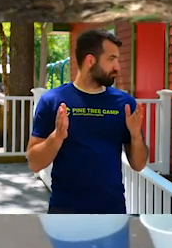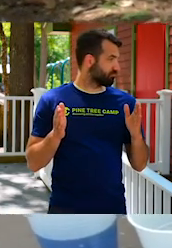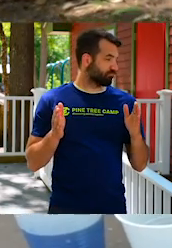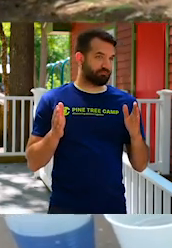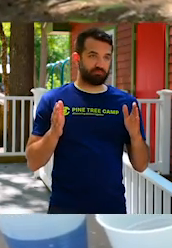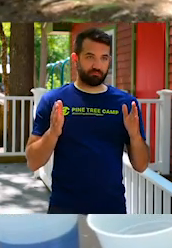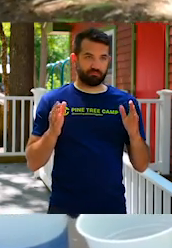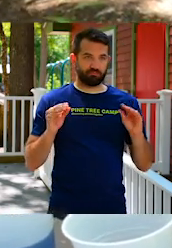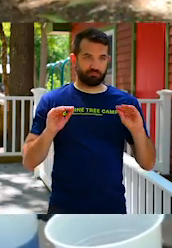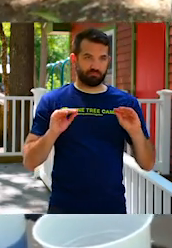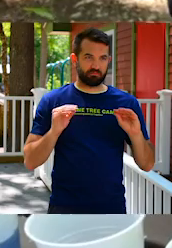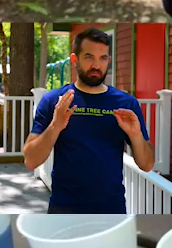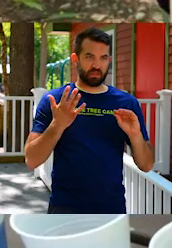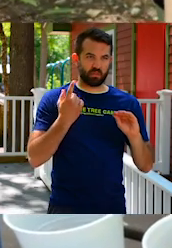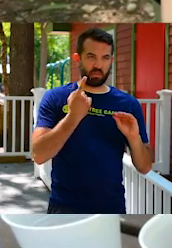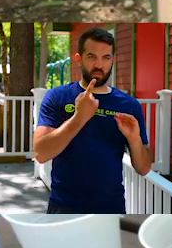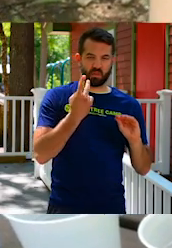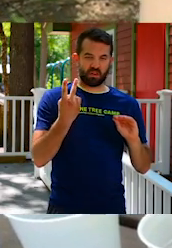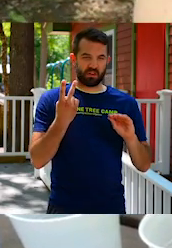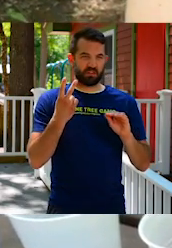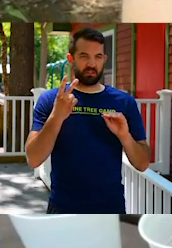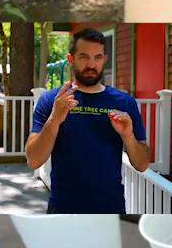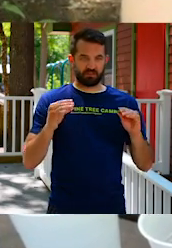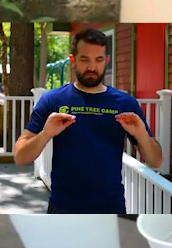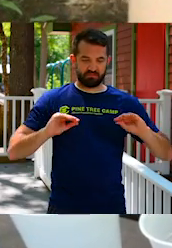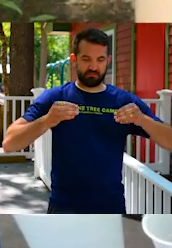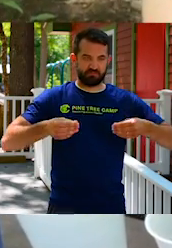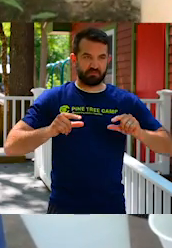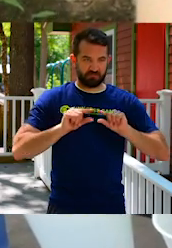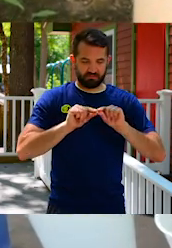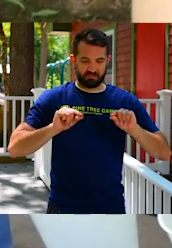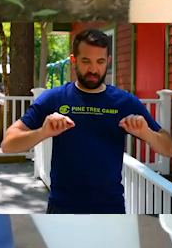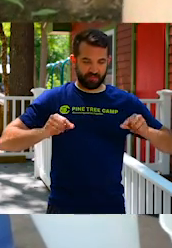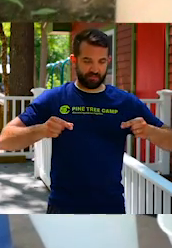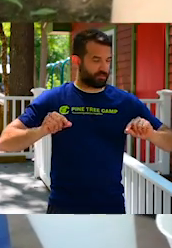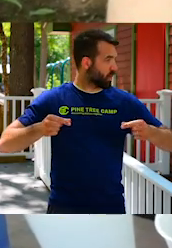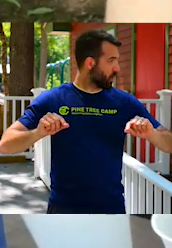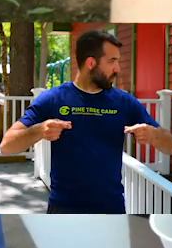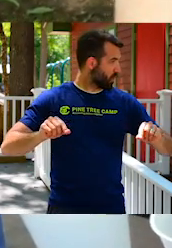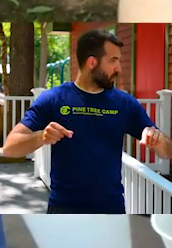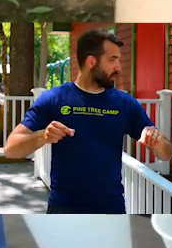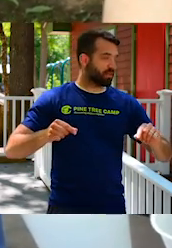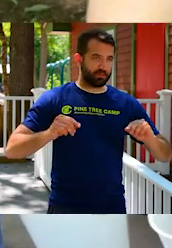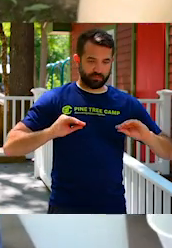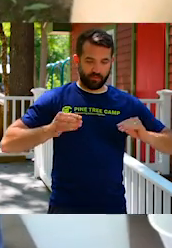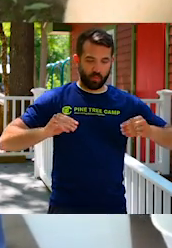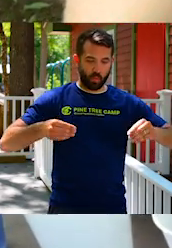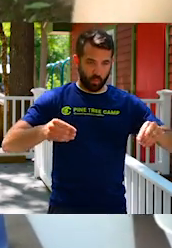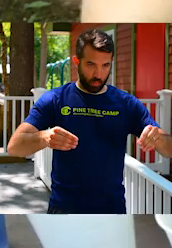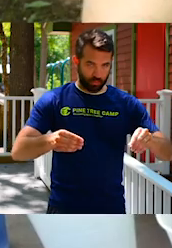in about 1 to 2 inches. Just keep folding.